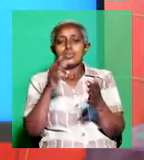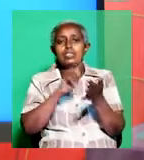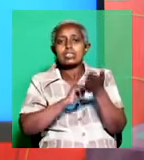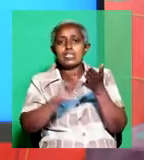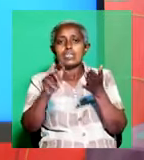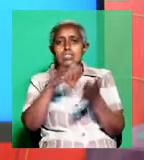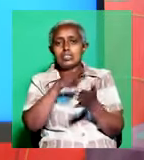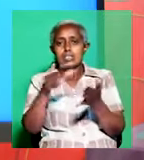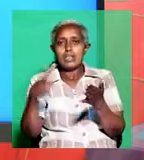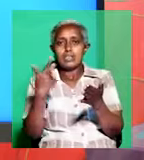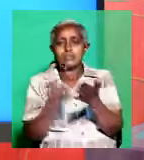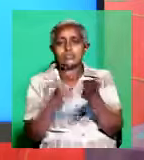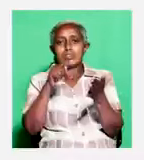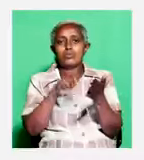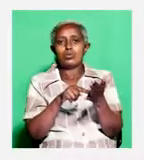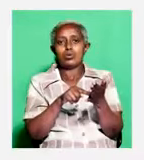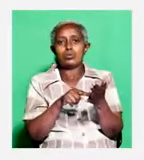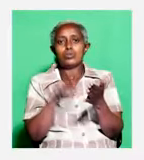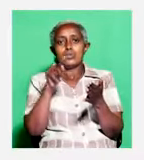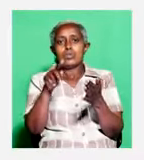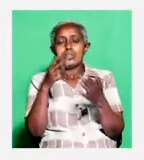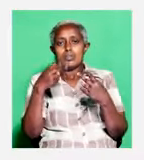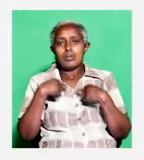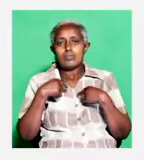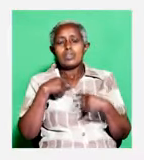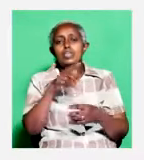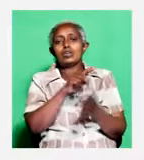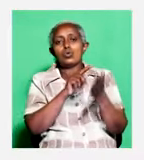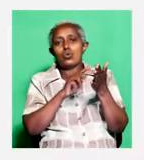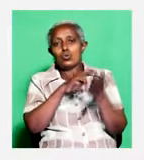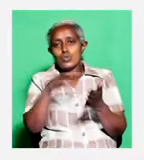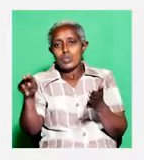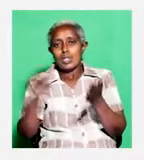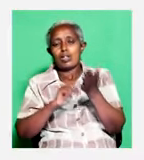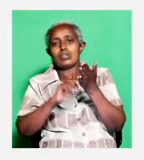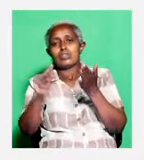tangent line at this point, you will have horizontal tangent line.